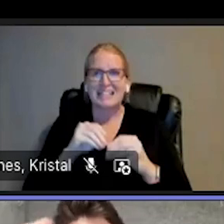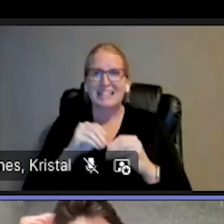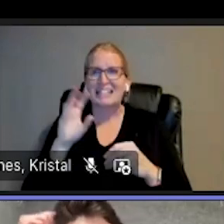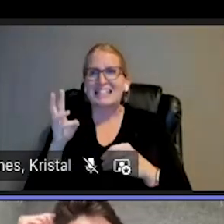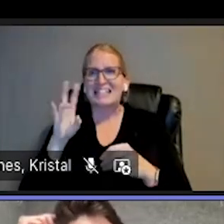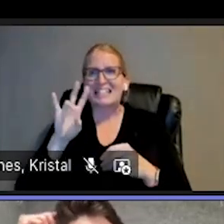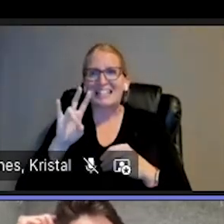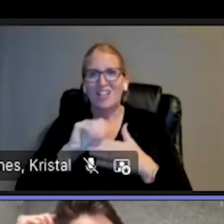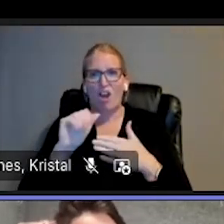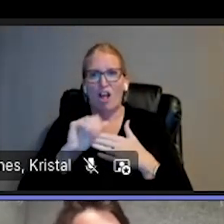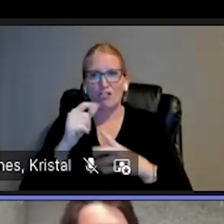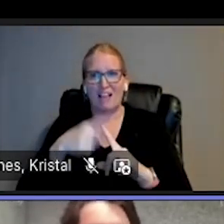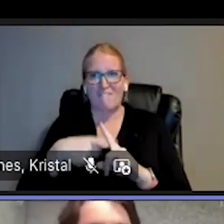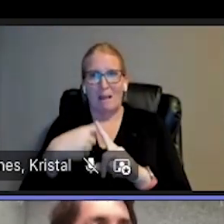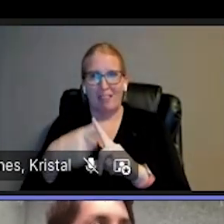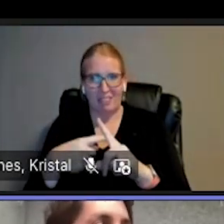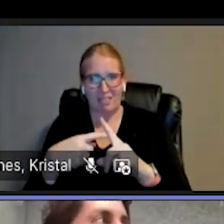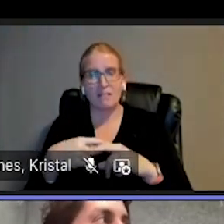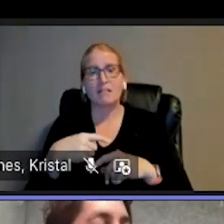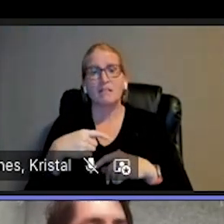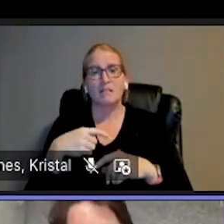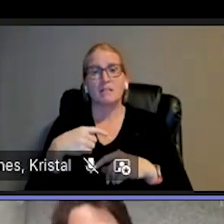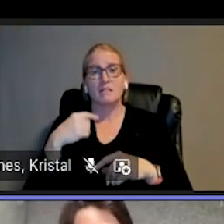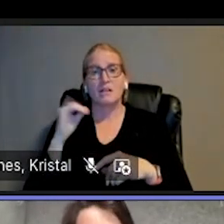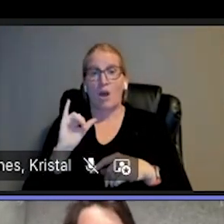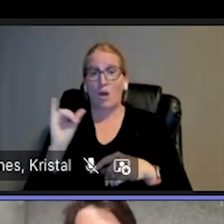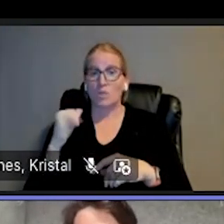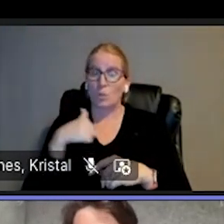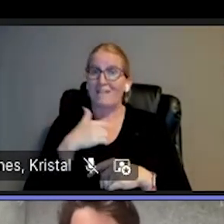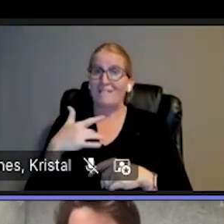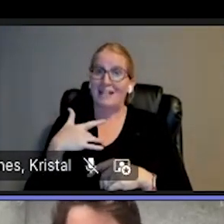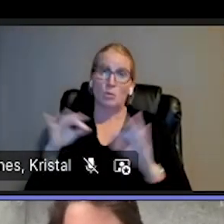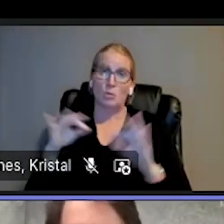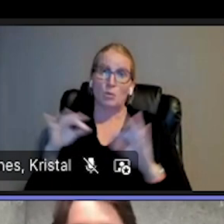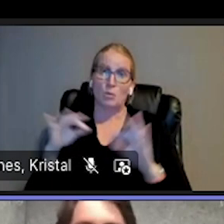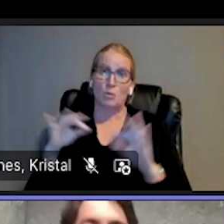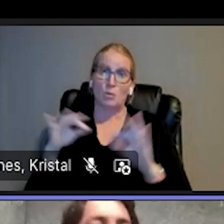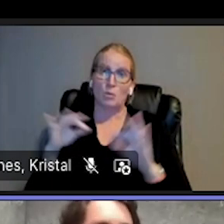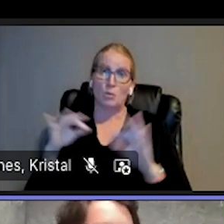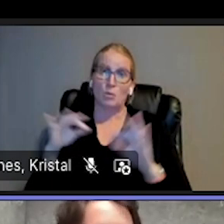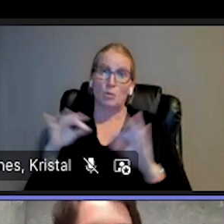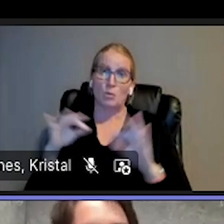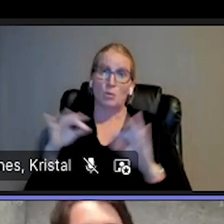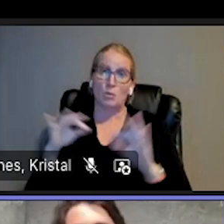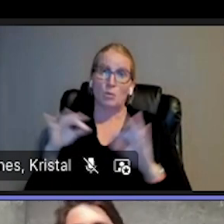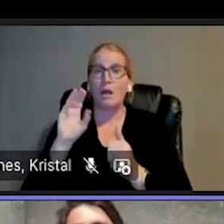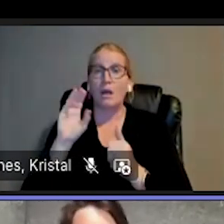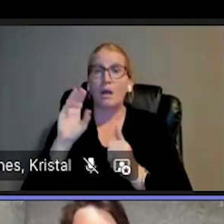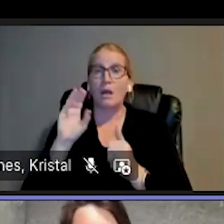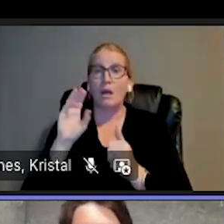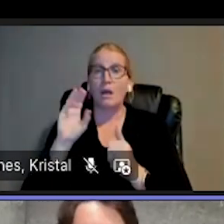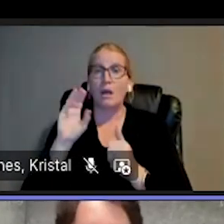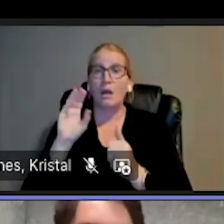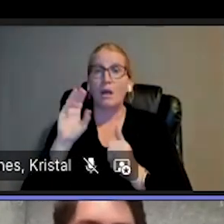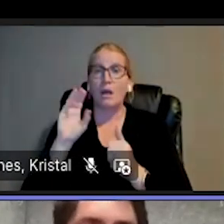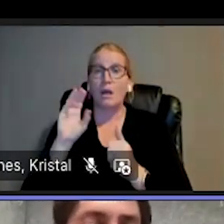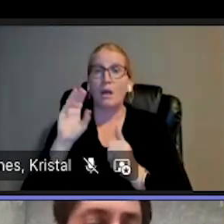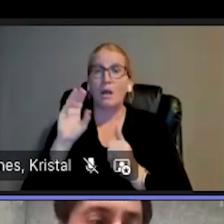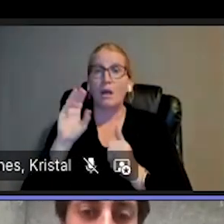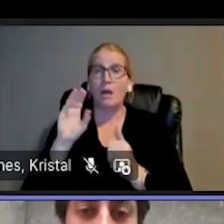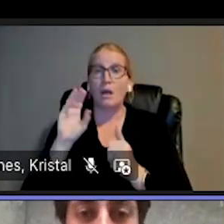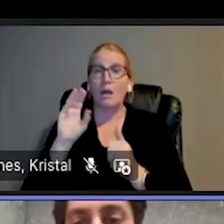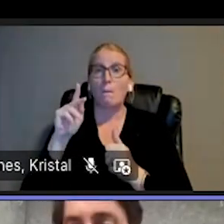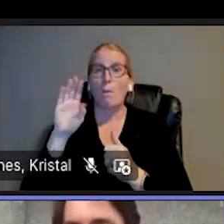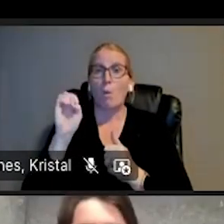to fully subsidize mobile devices and mobile subscriptions for unhoused Vermonters to ensure they have continuous access to